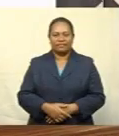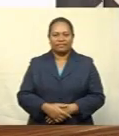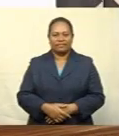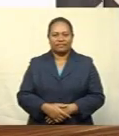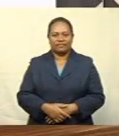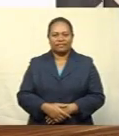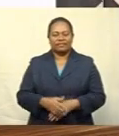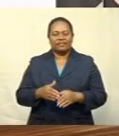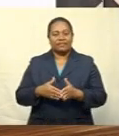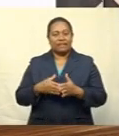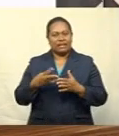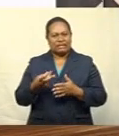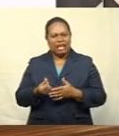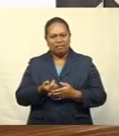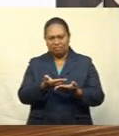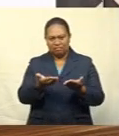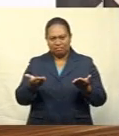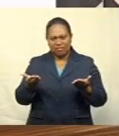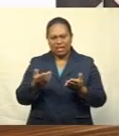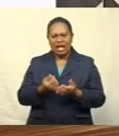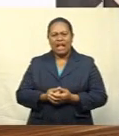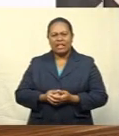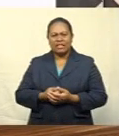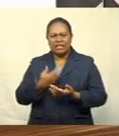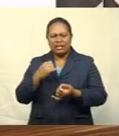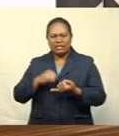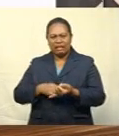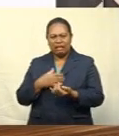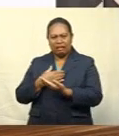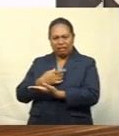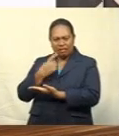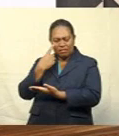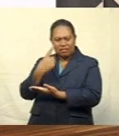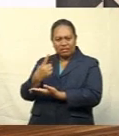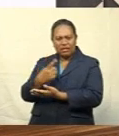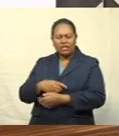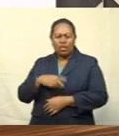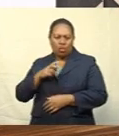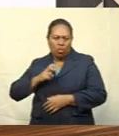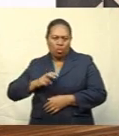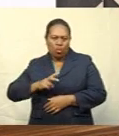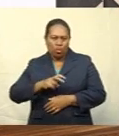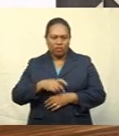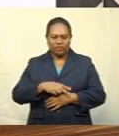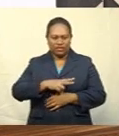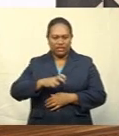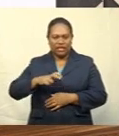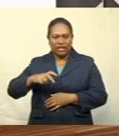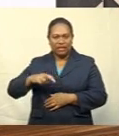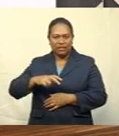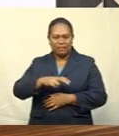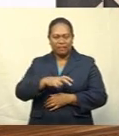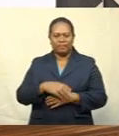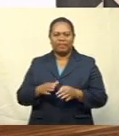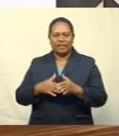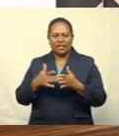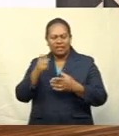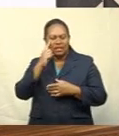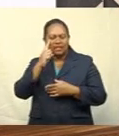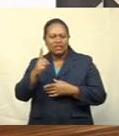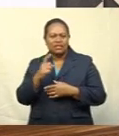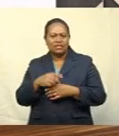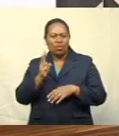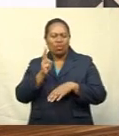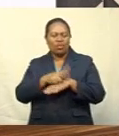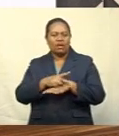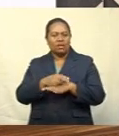Now, some of you might know snail racing is an actual thing after watching the 2013 animated film Turbo. But did you